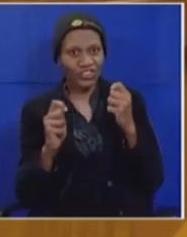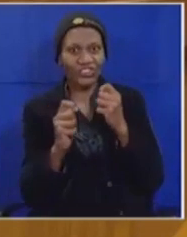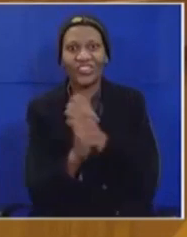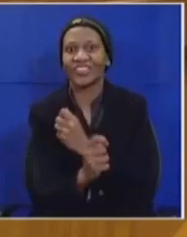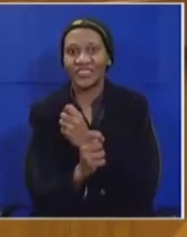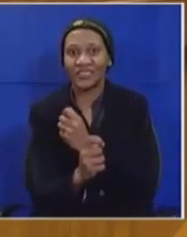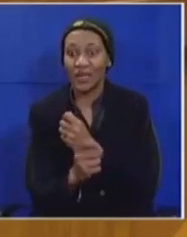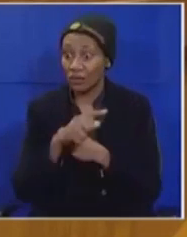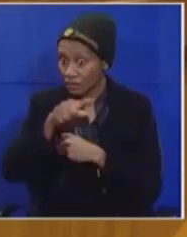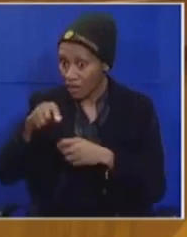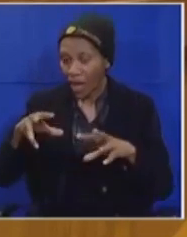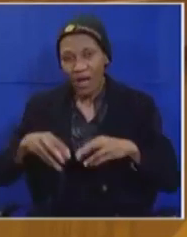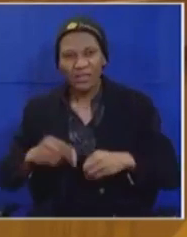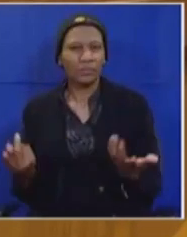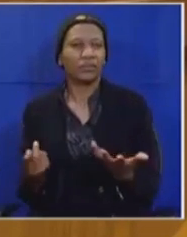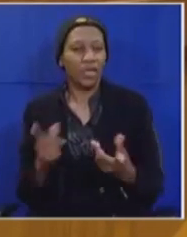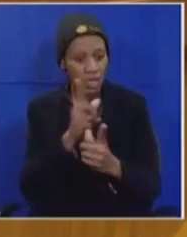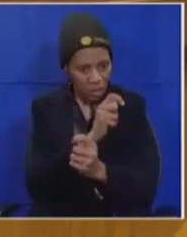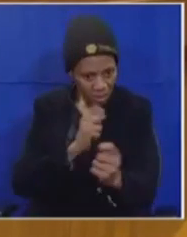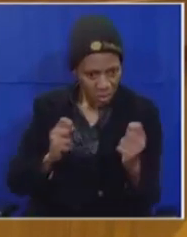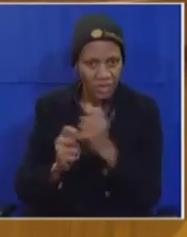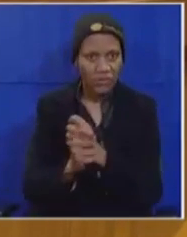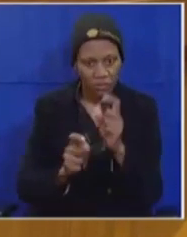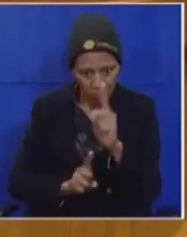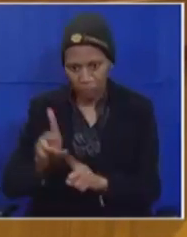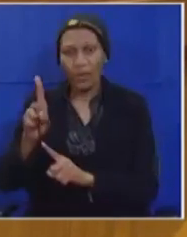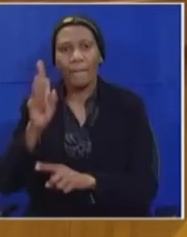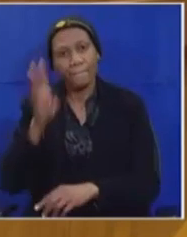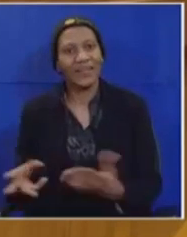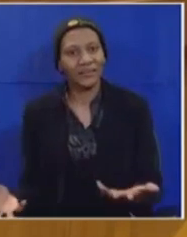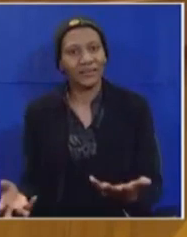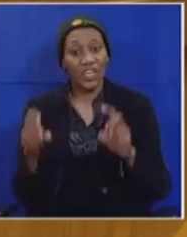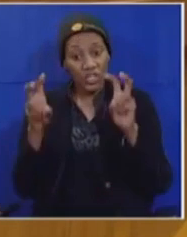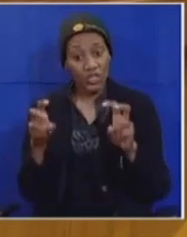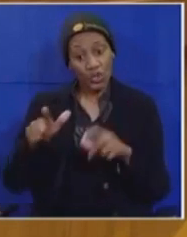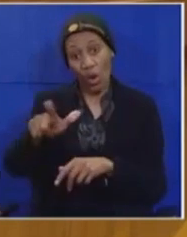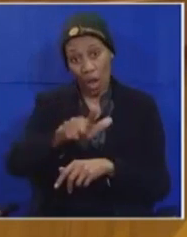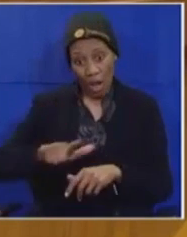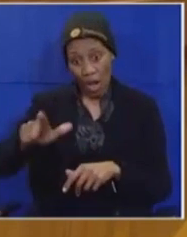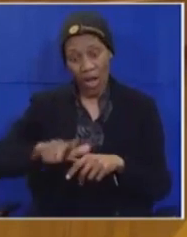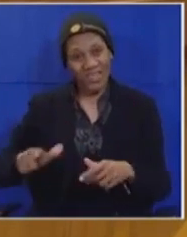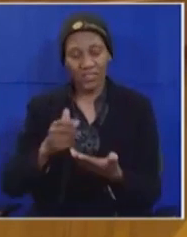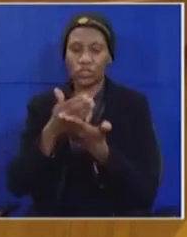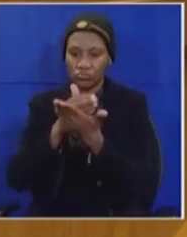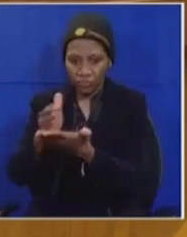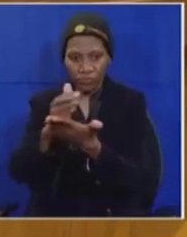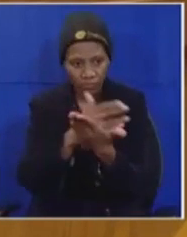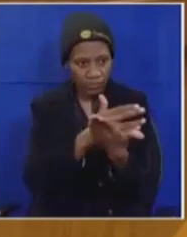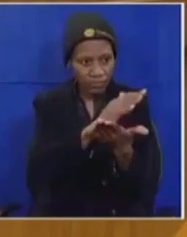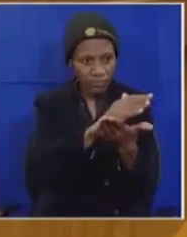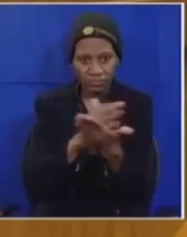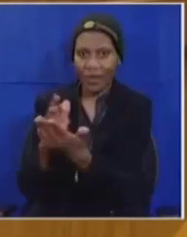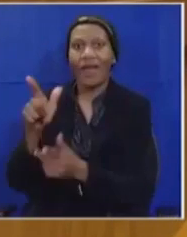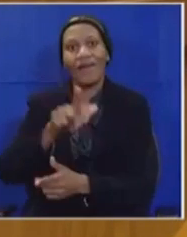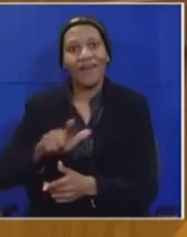release of land, the transformation that must take place in relation to land, and the expropriation of land